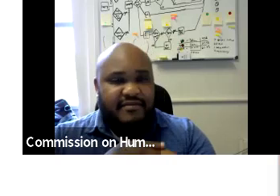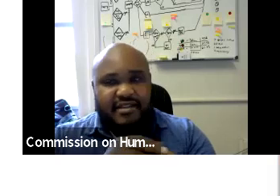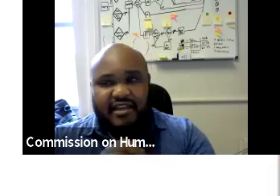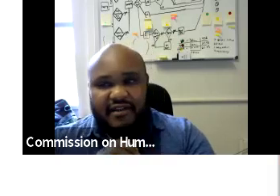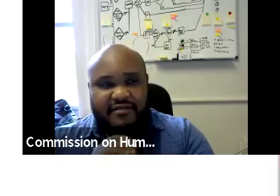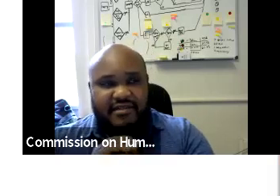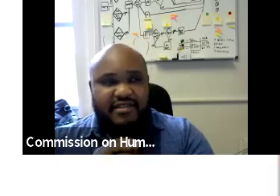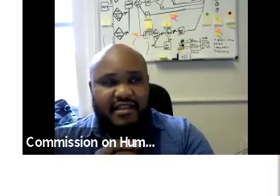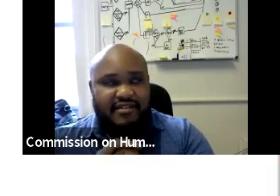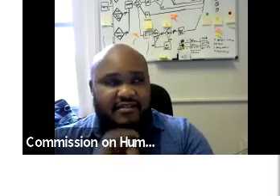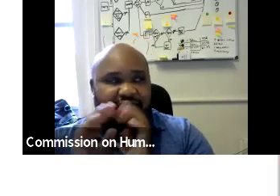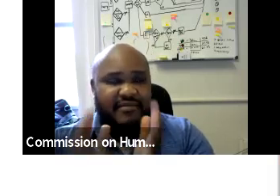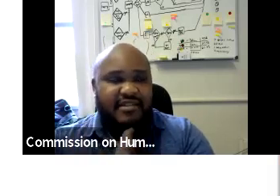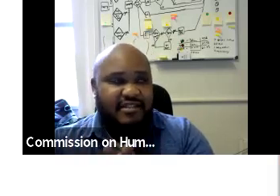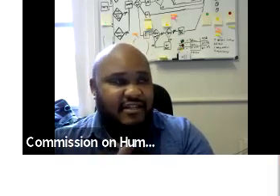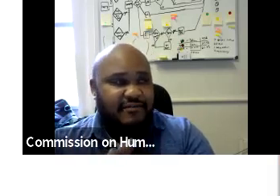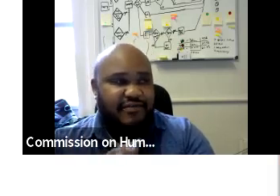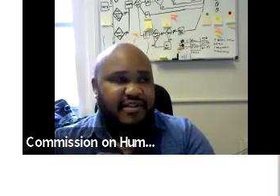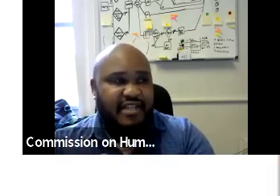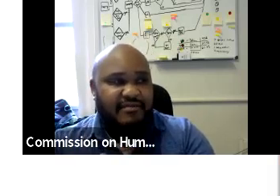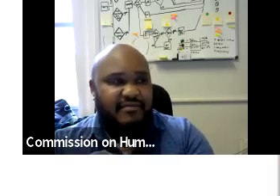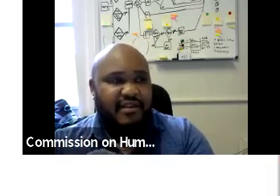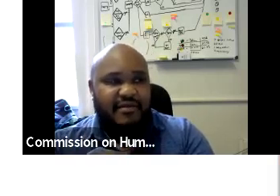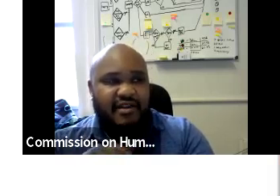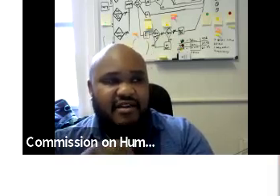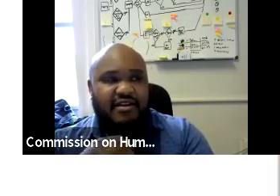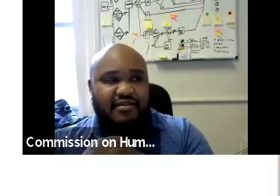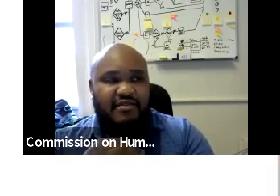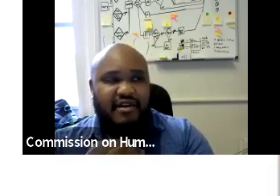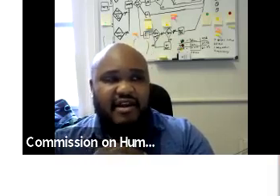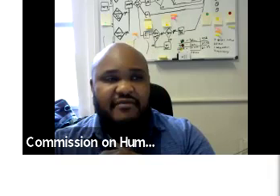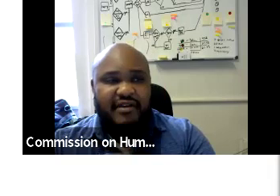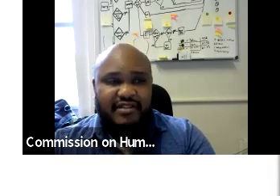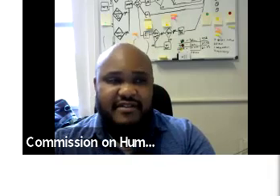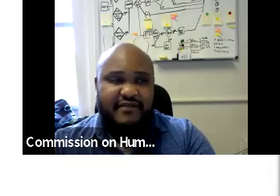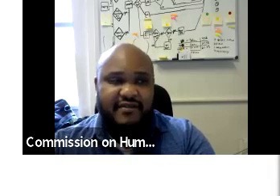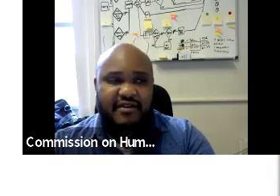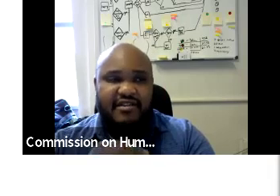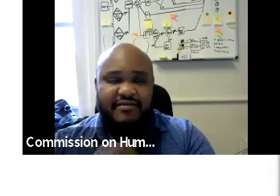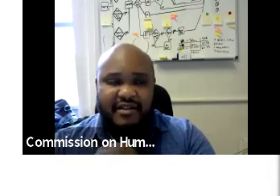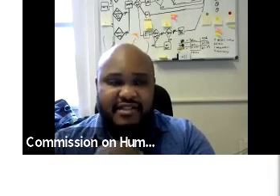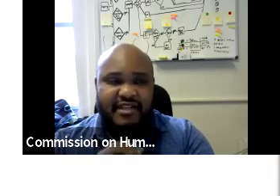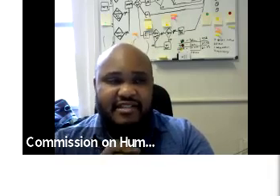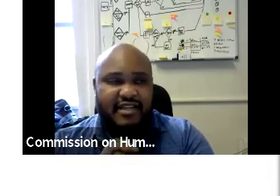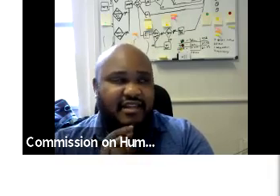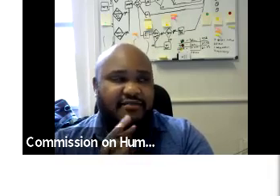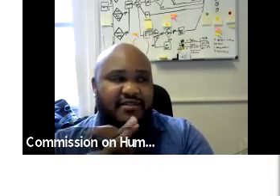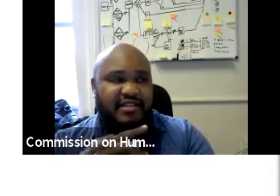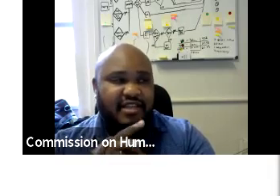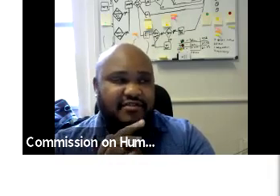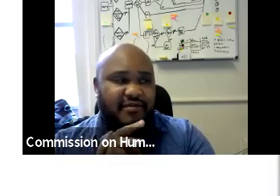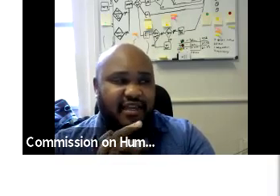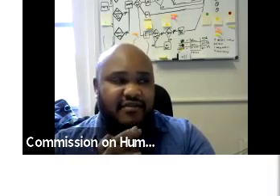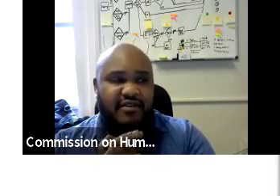So some of the takeaways from this section, trans and non-binary youth are at risk for depression, anxiety,